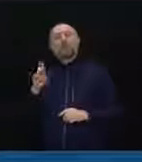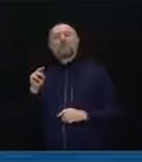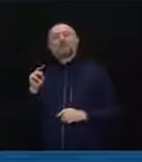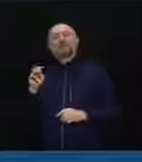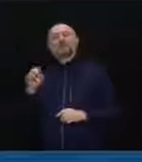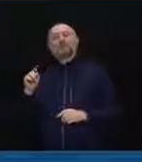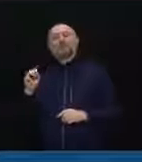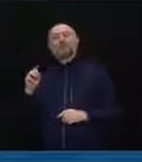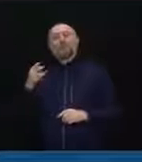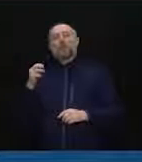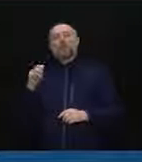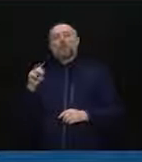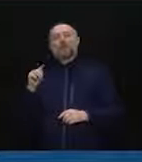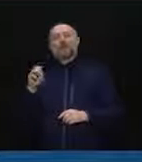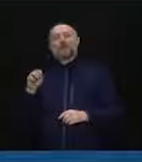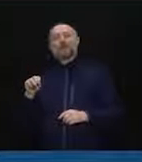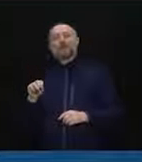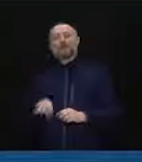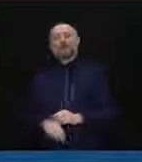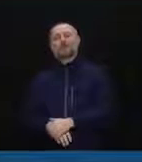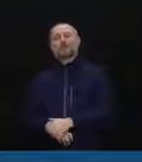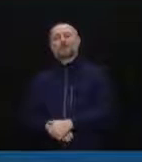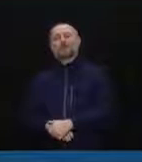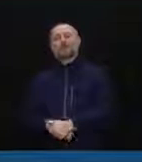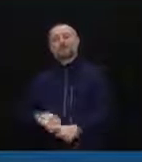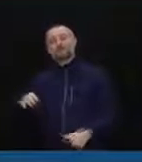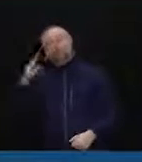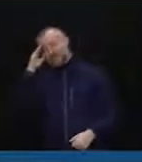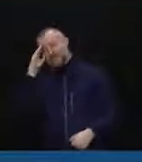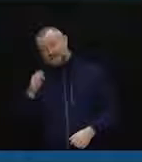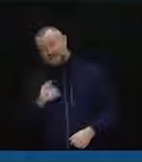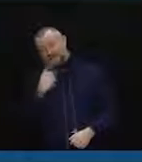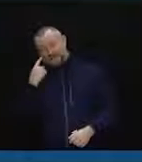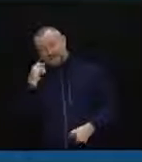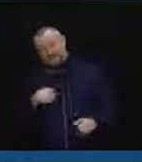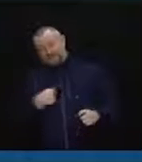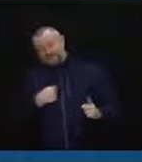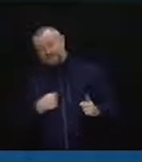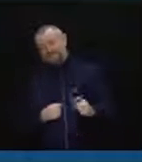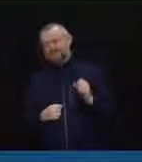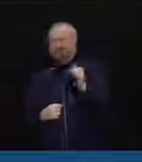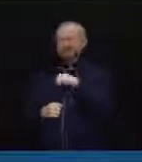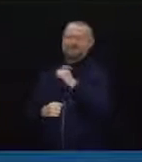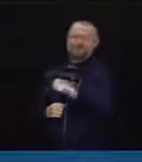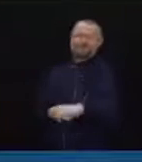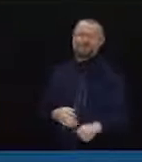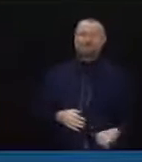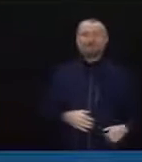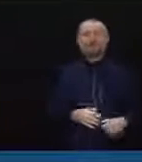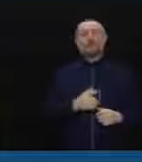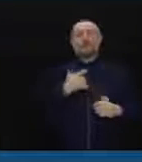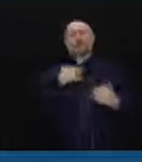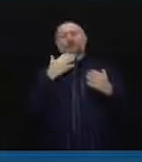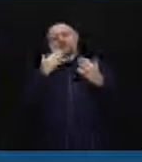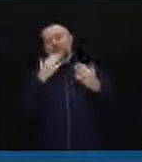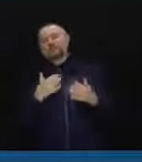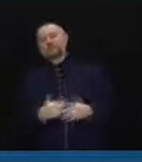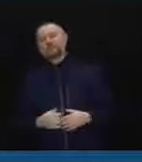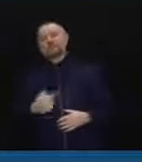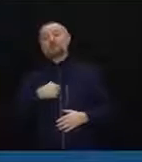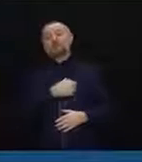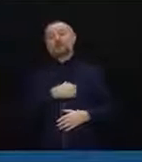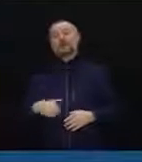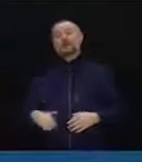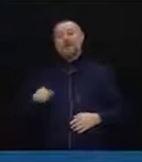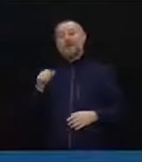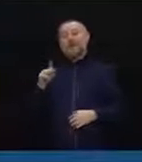Hi, Governor, how are you? Can you hear me? Yes, I can, Bernadette. Great, thank you. So Mayor Eric Adams is testifying right now